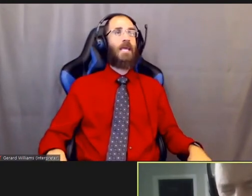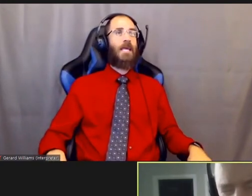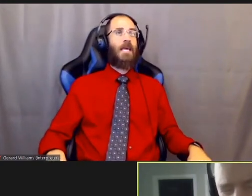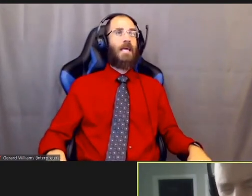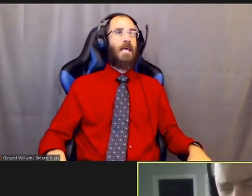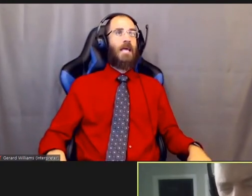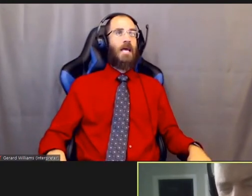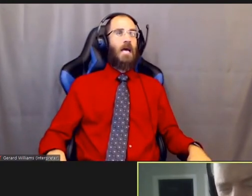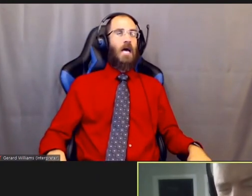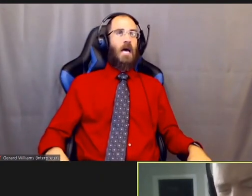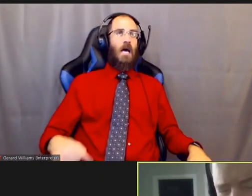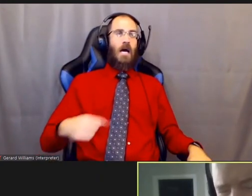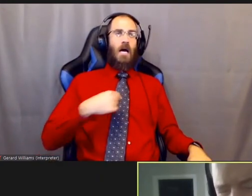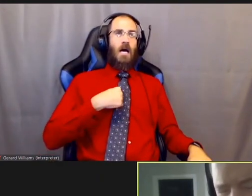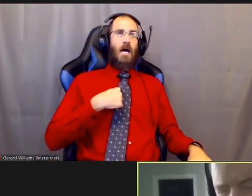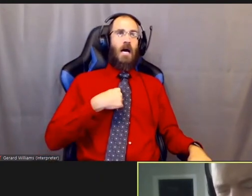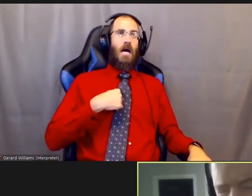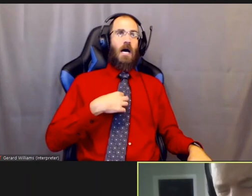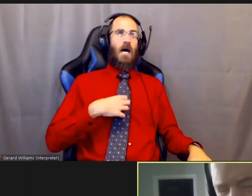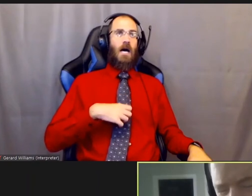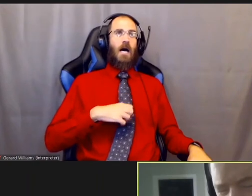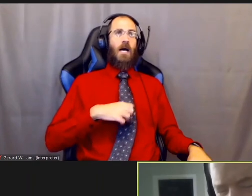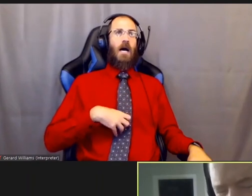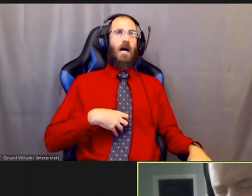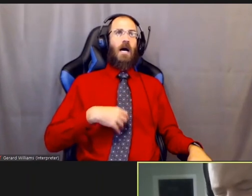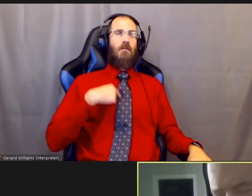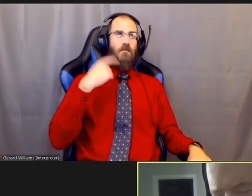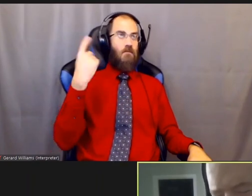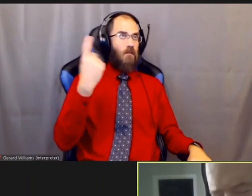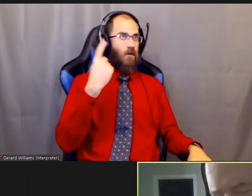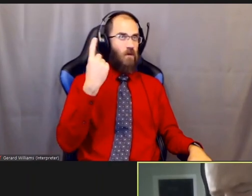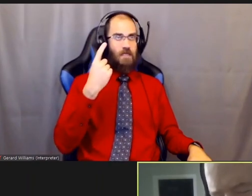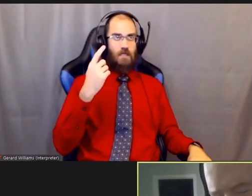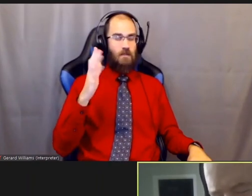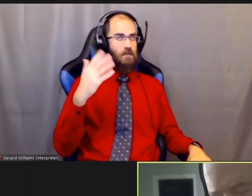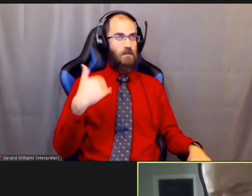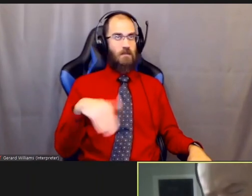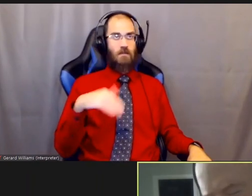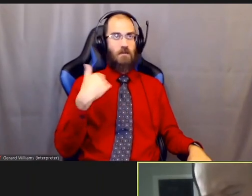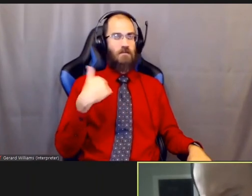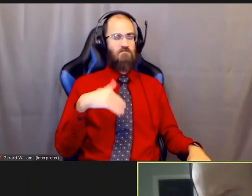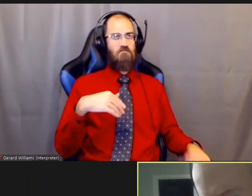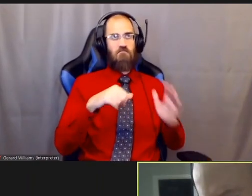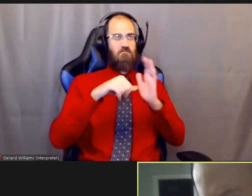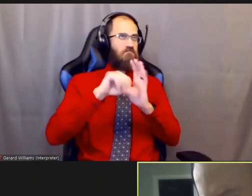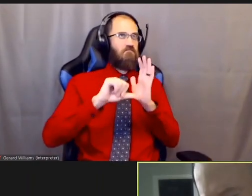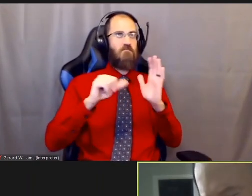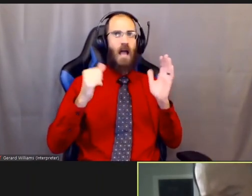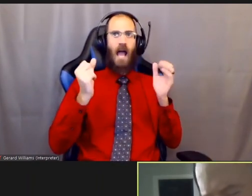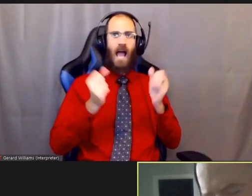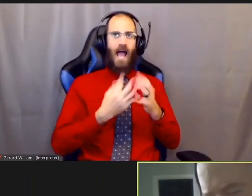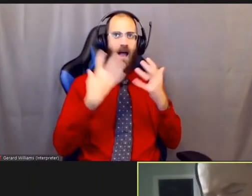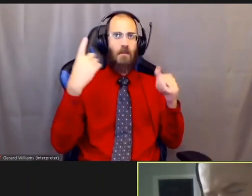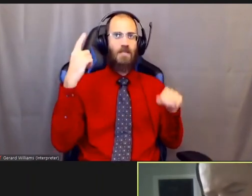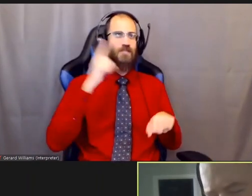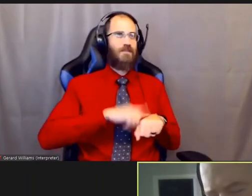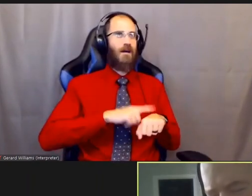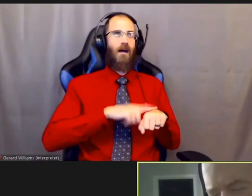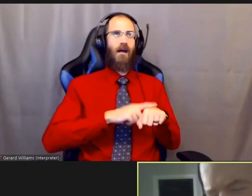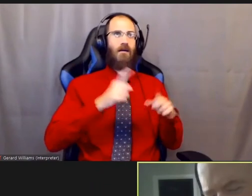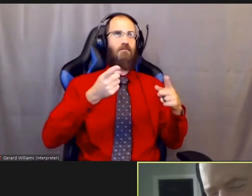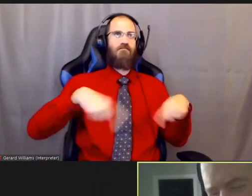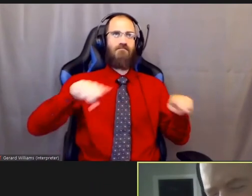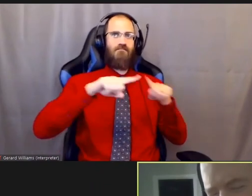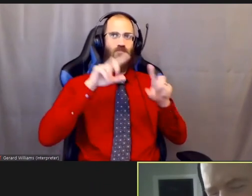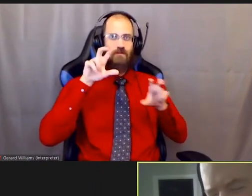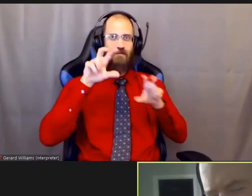I'm always amazed at how much time you put into this process. And